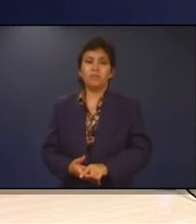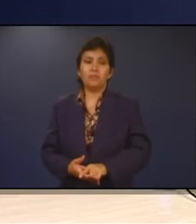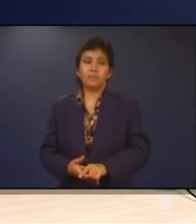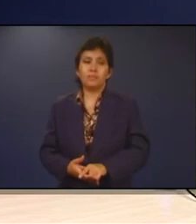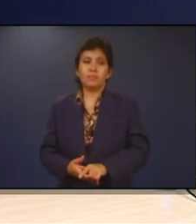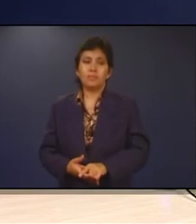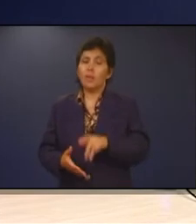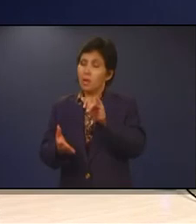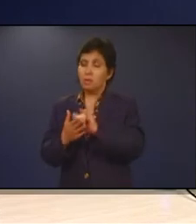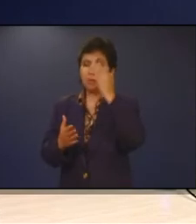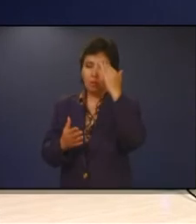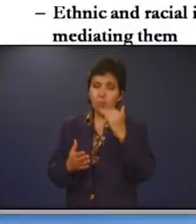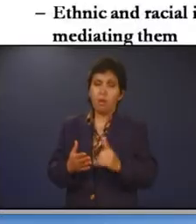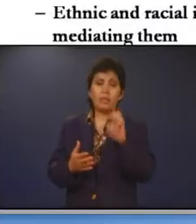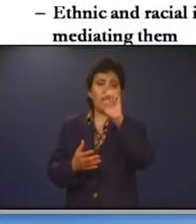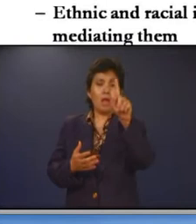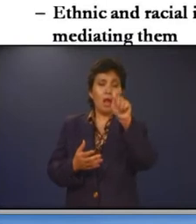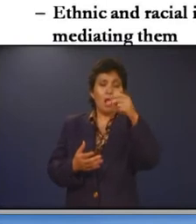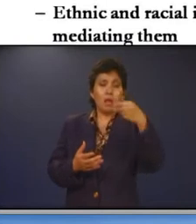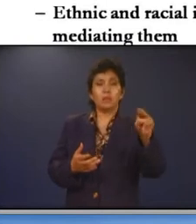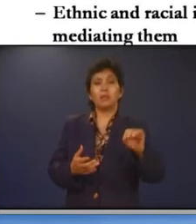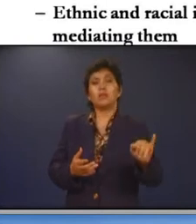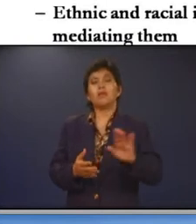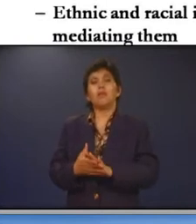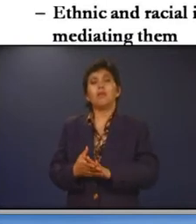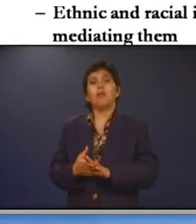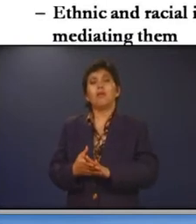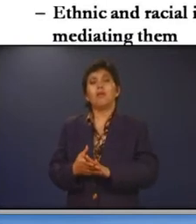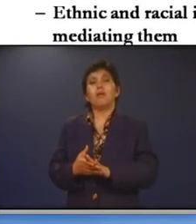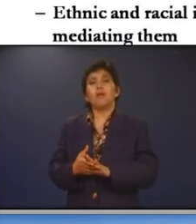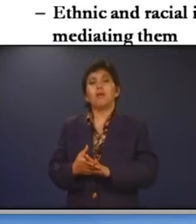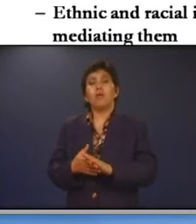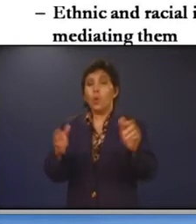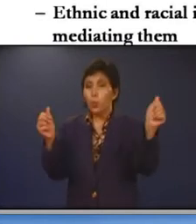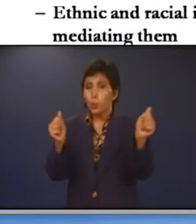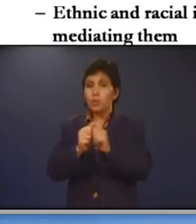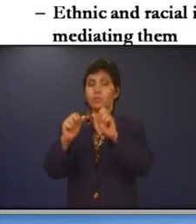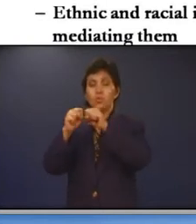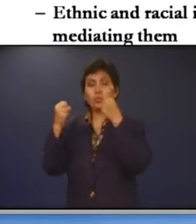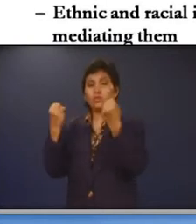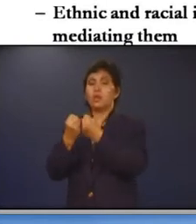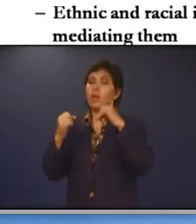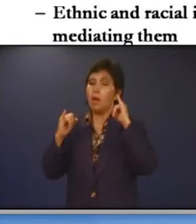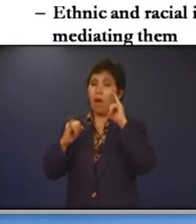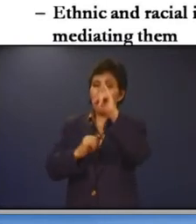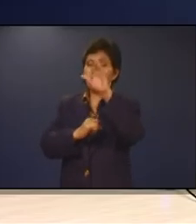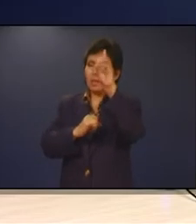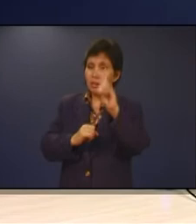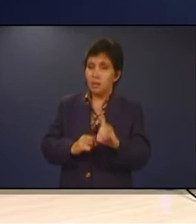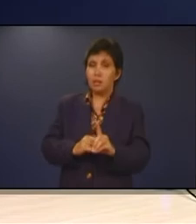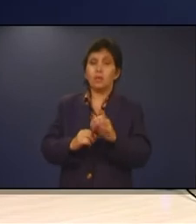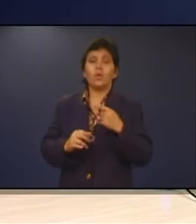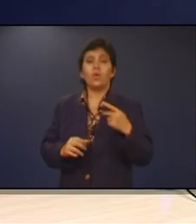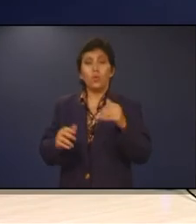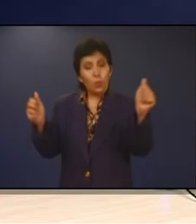Yep. Next one is the ethnic and racial identity source with social identity,